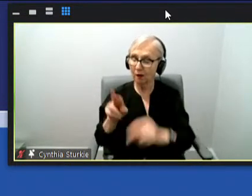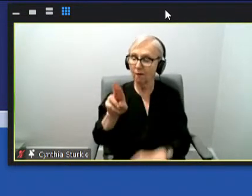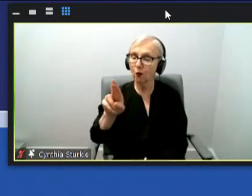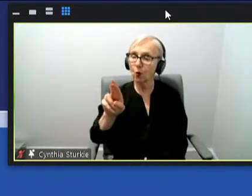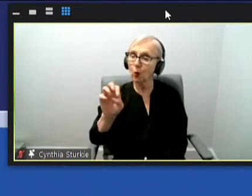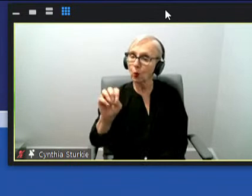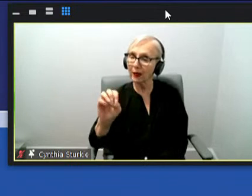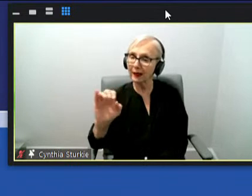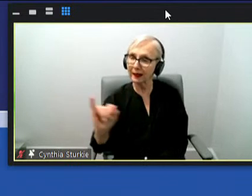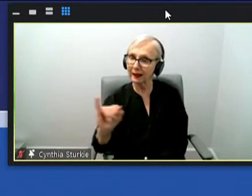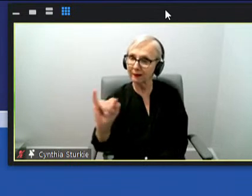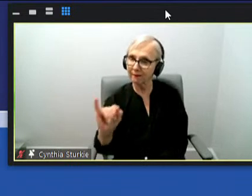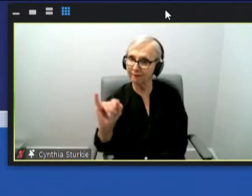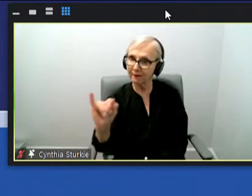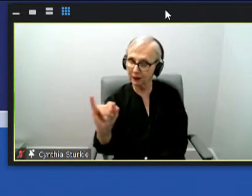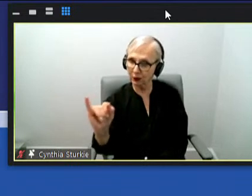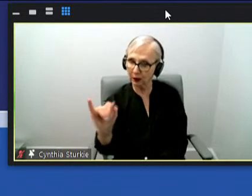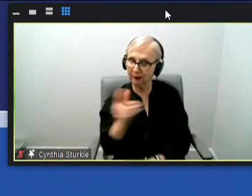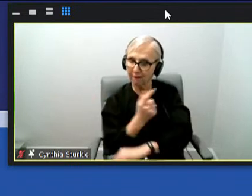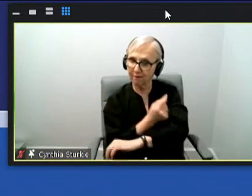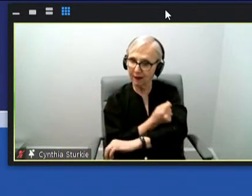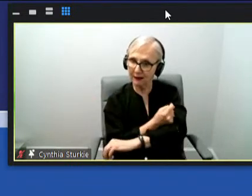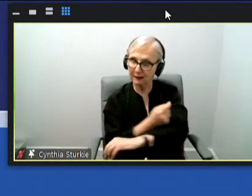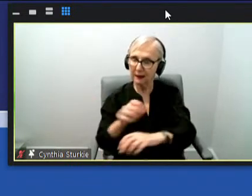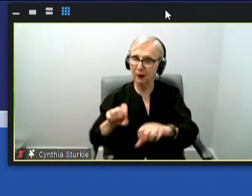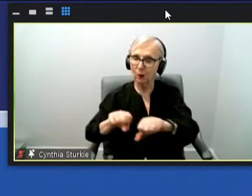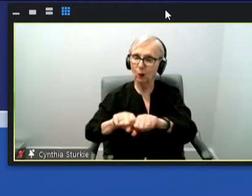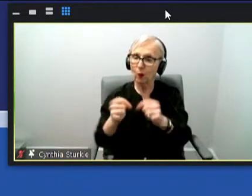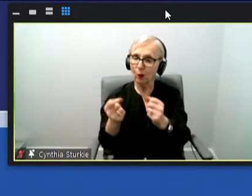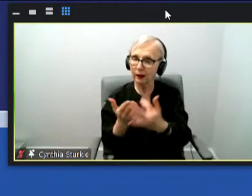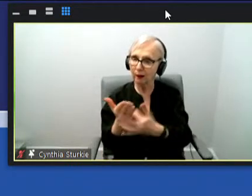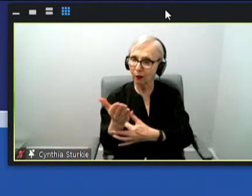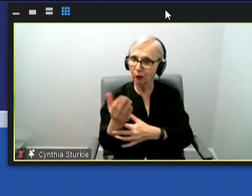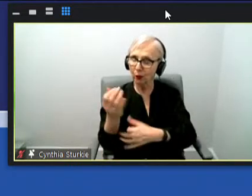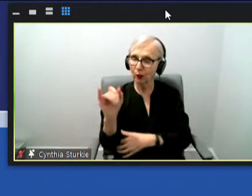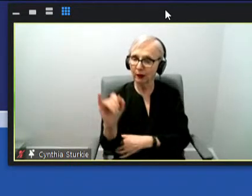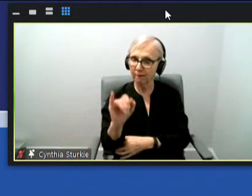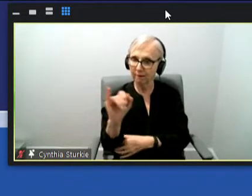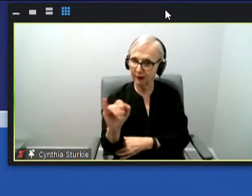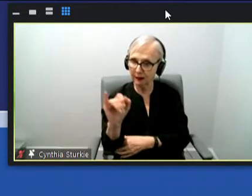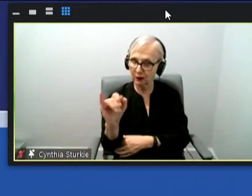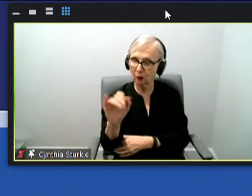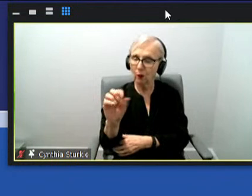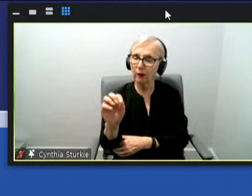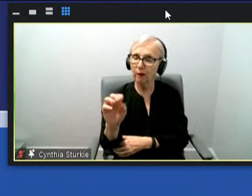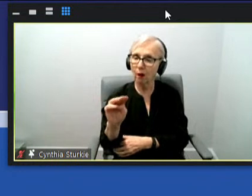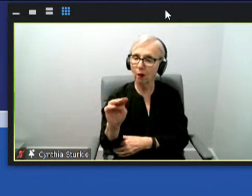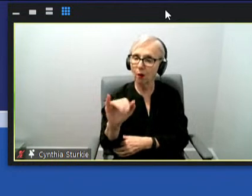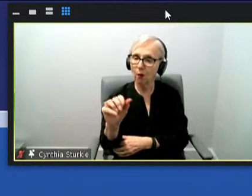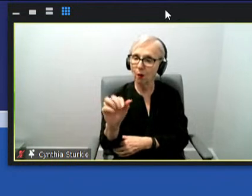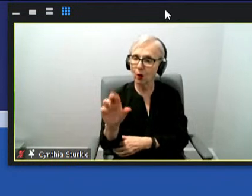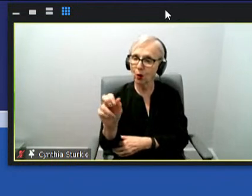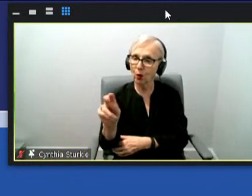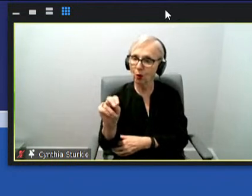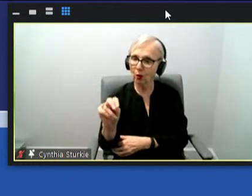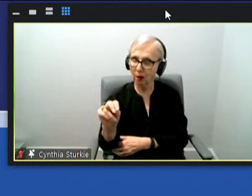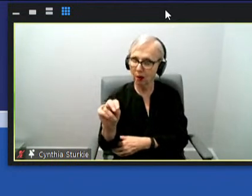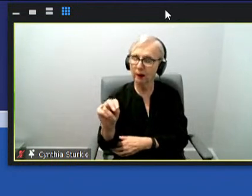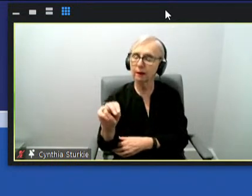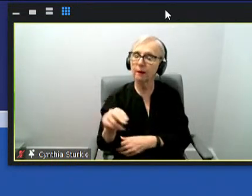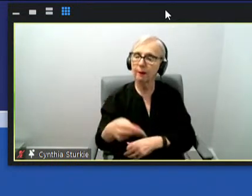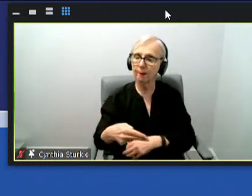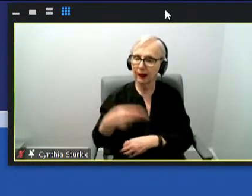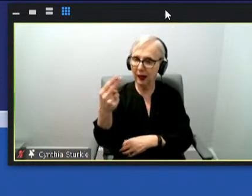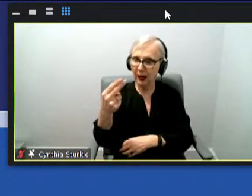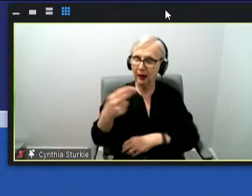and increased vaccine breakthrough infections occurring with the Omicron variant. But it does look like there are higher levels